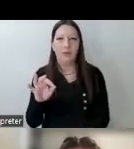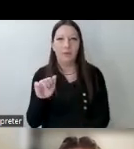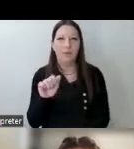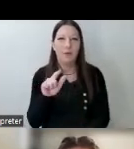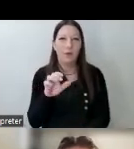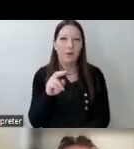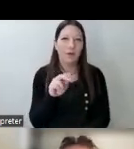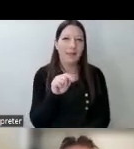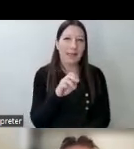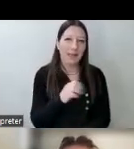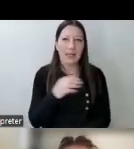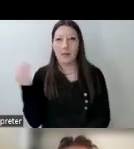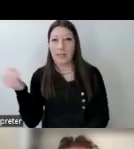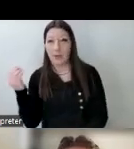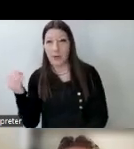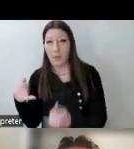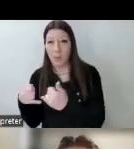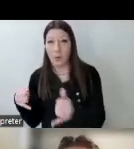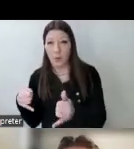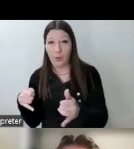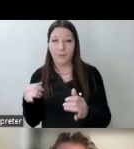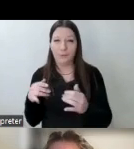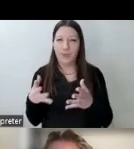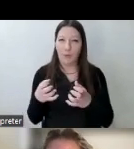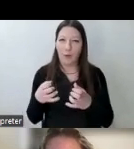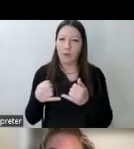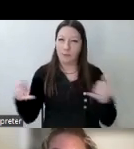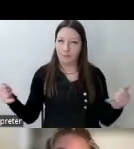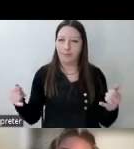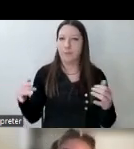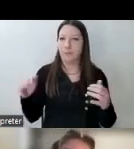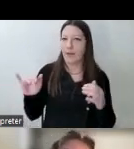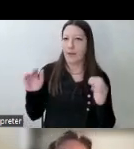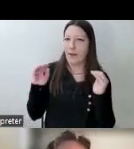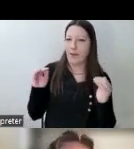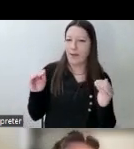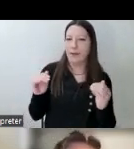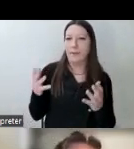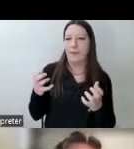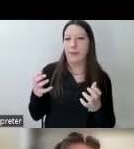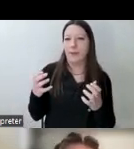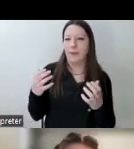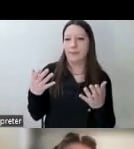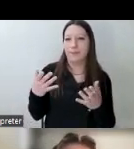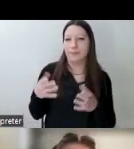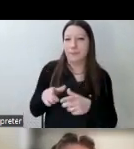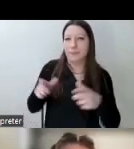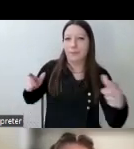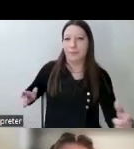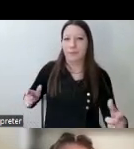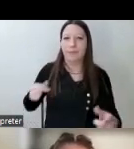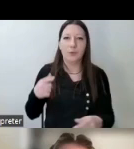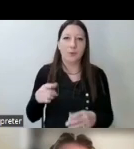the best view of the area, shows the portion of the 301 that passes by the empty lot. At the bend in the road, you can see a bit of the